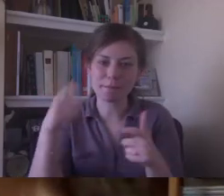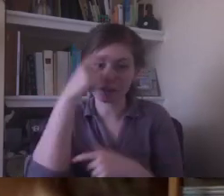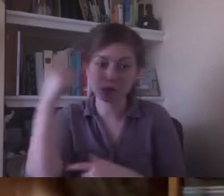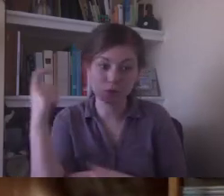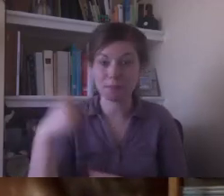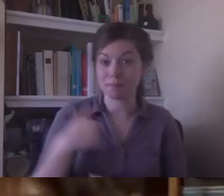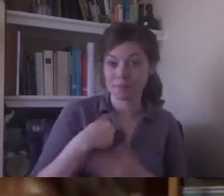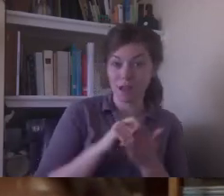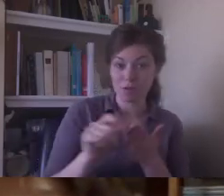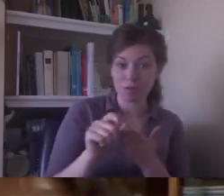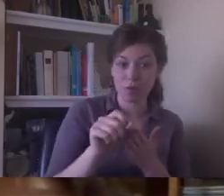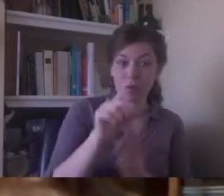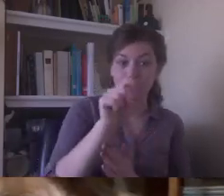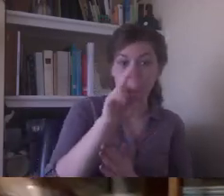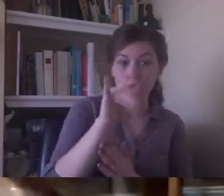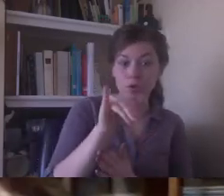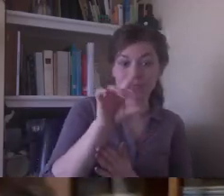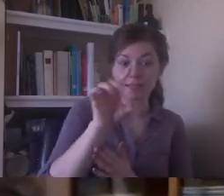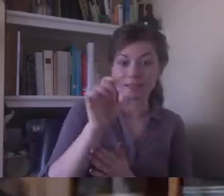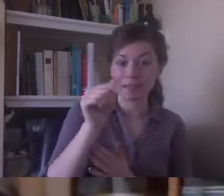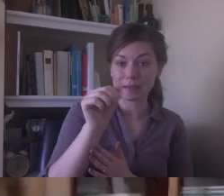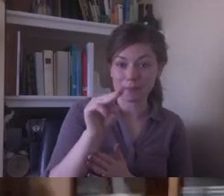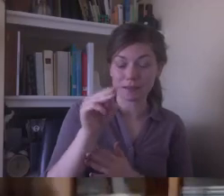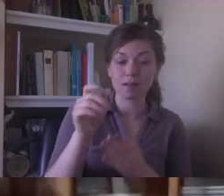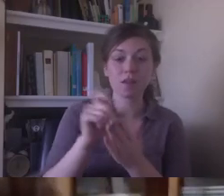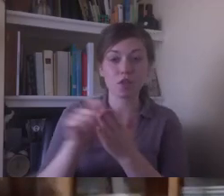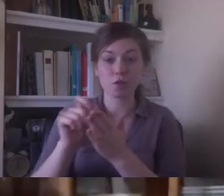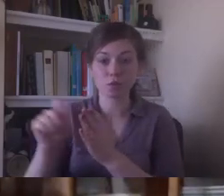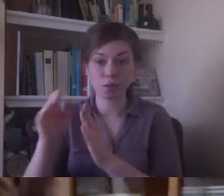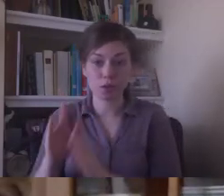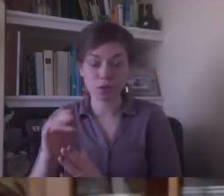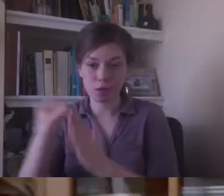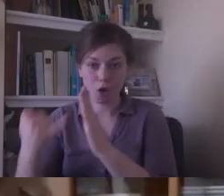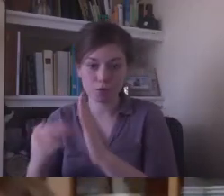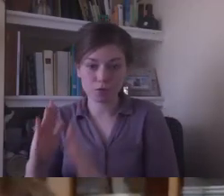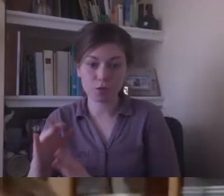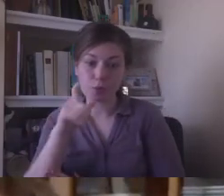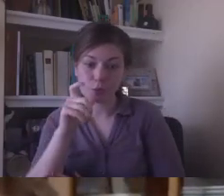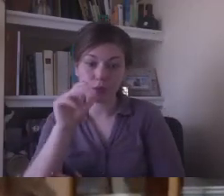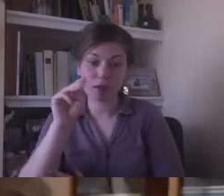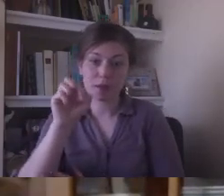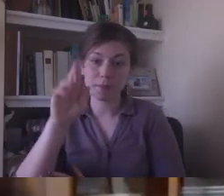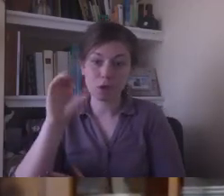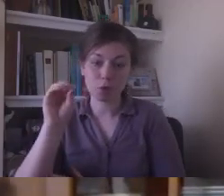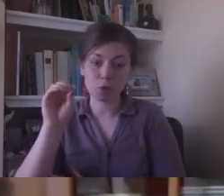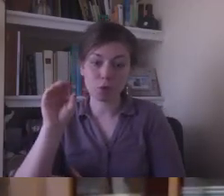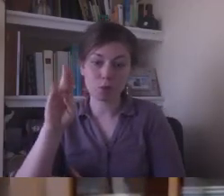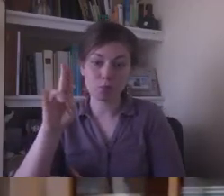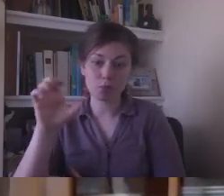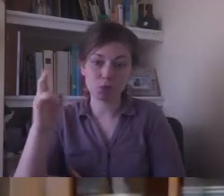me, Lori Degman, illustrated by Marco Bucci. And as I said before, I think that's the cutest pig